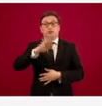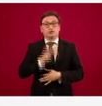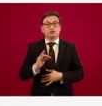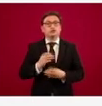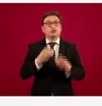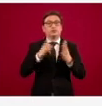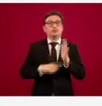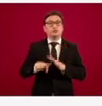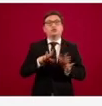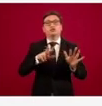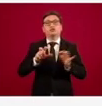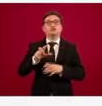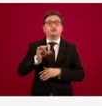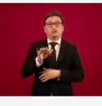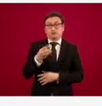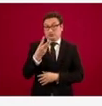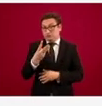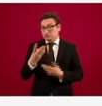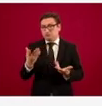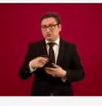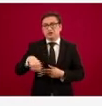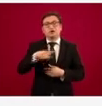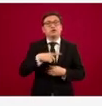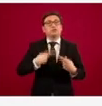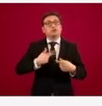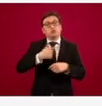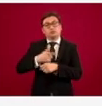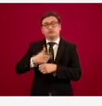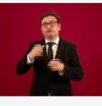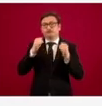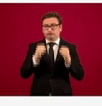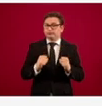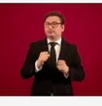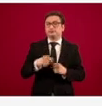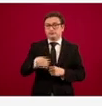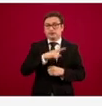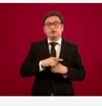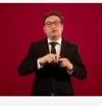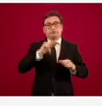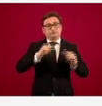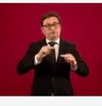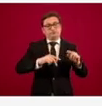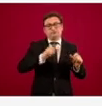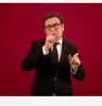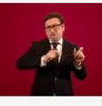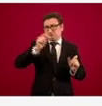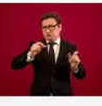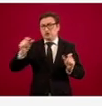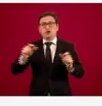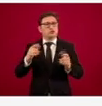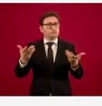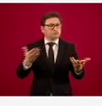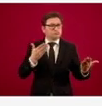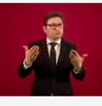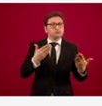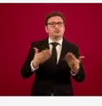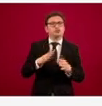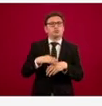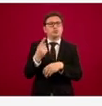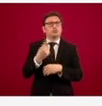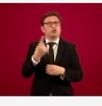1,843 cases, which represent 40% of the total confirmed cases of the